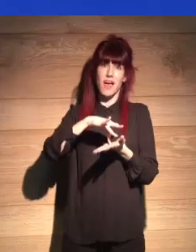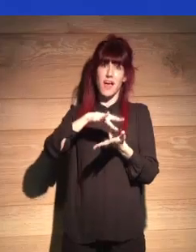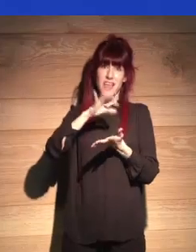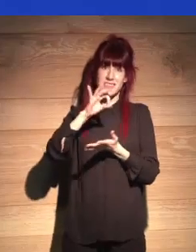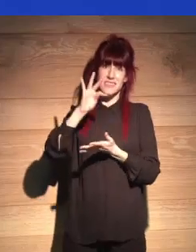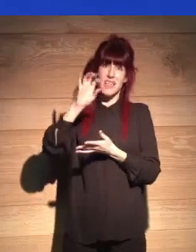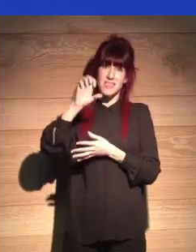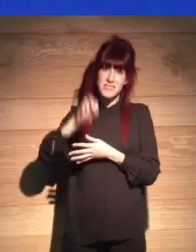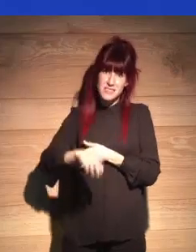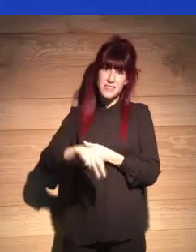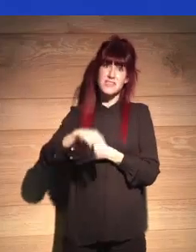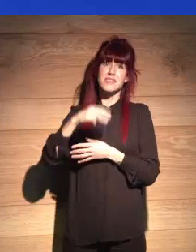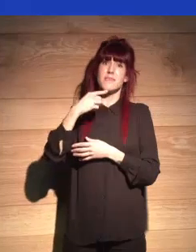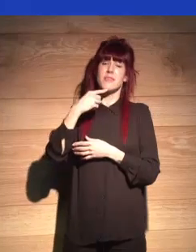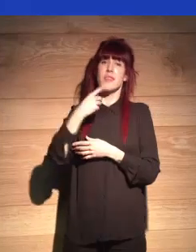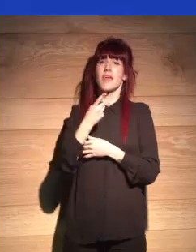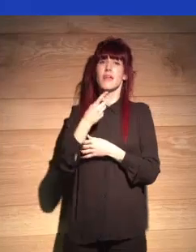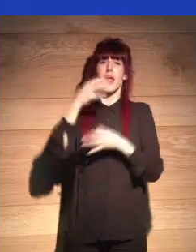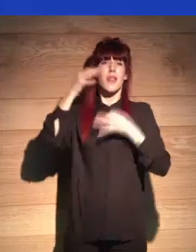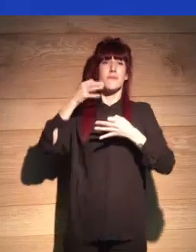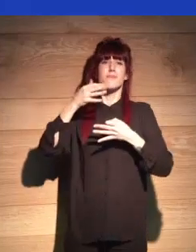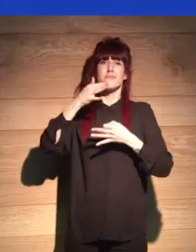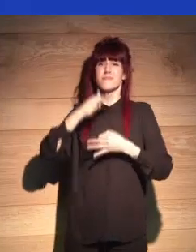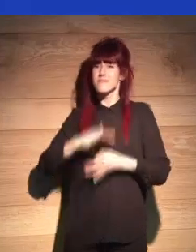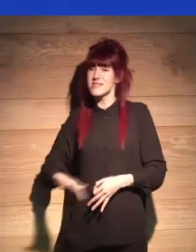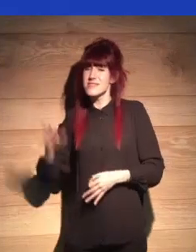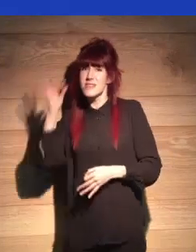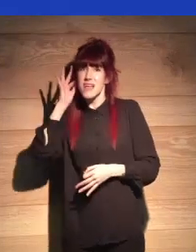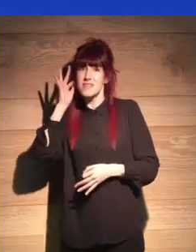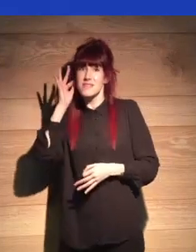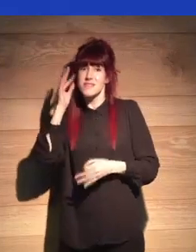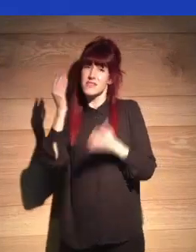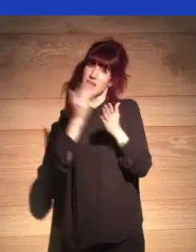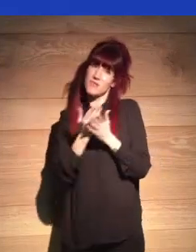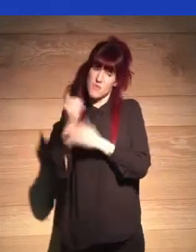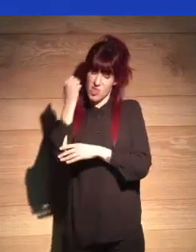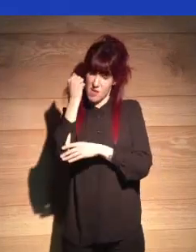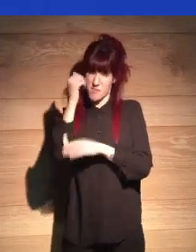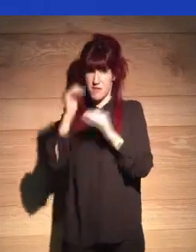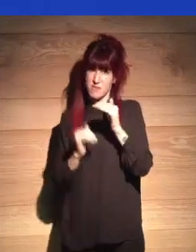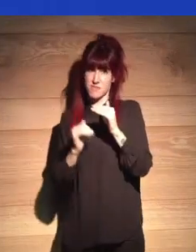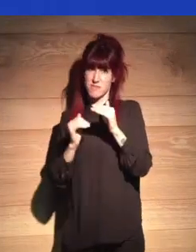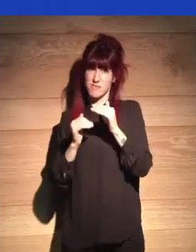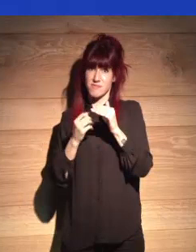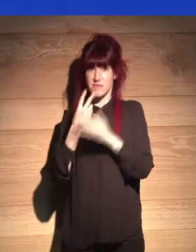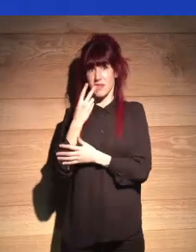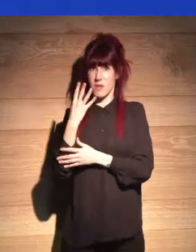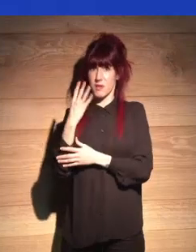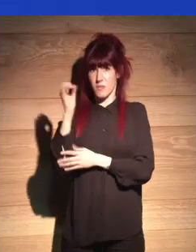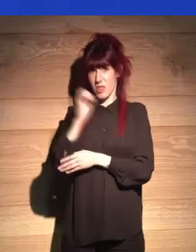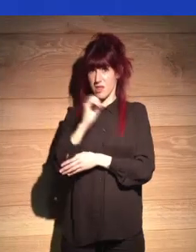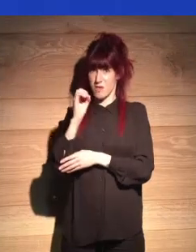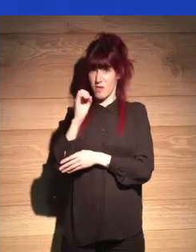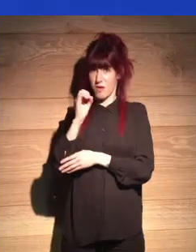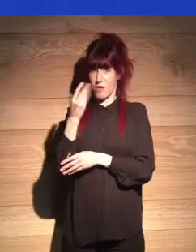in the STEM, the reality is that women, the girls mainly, study less. 24%